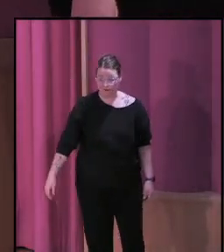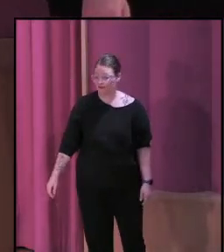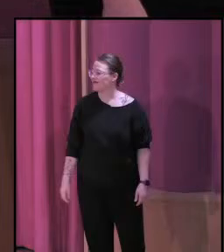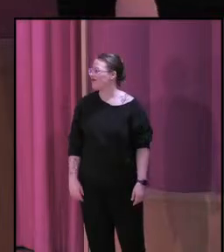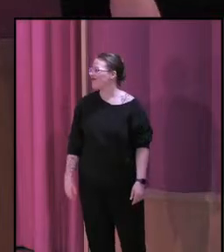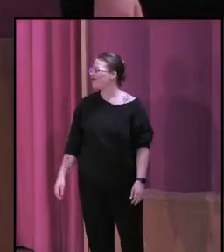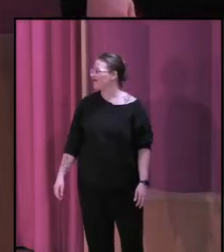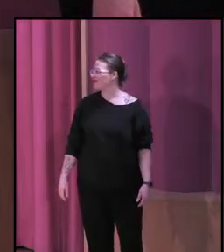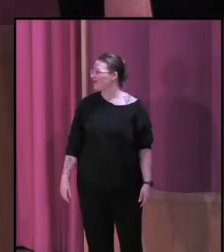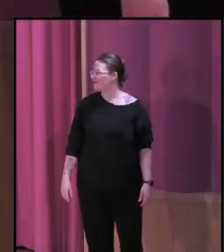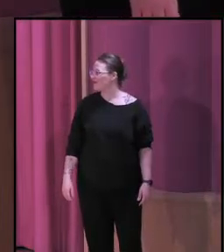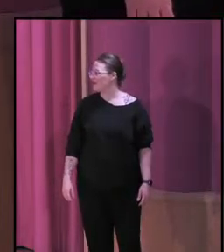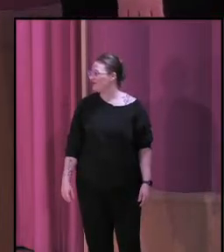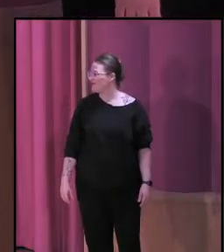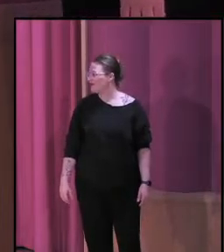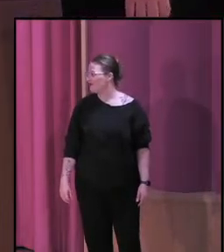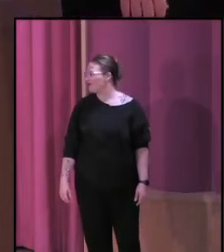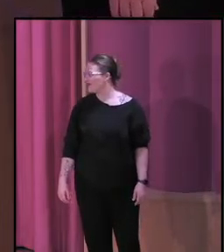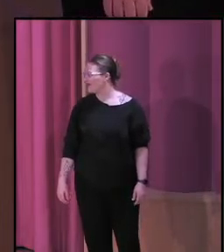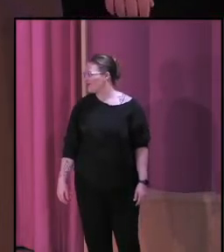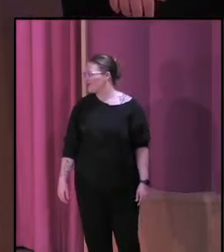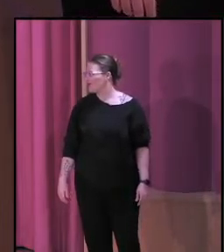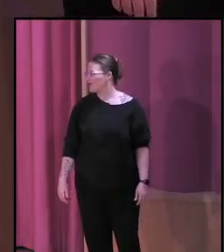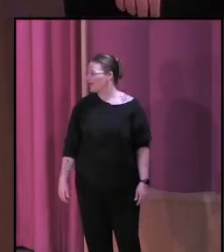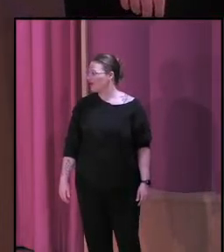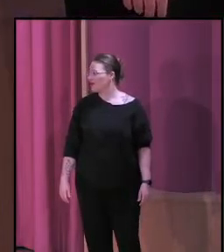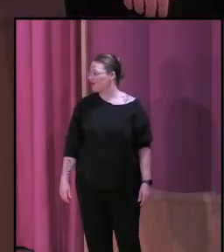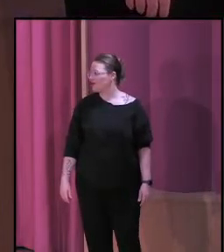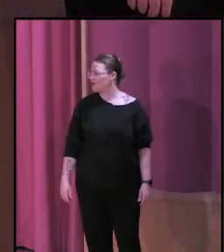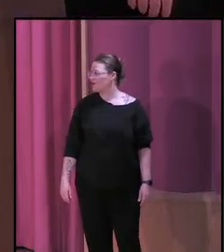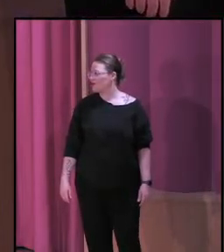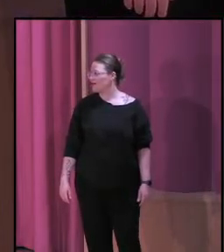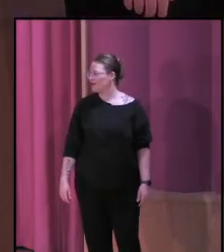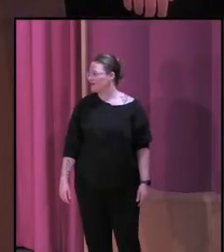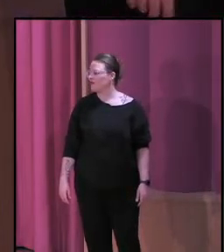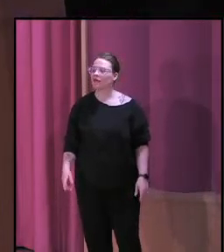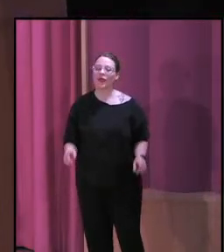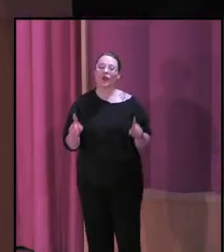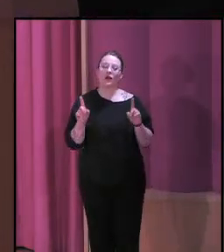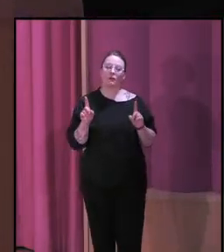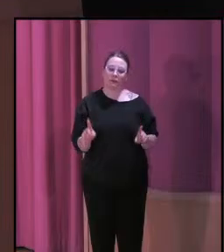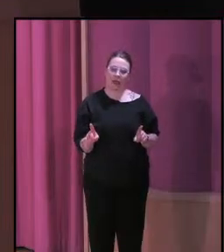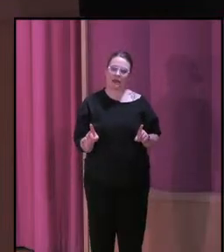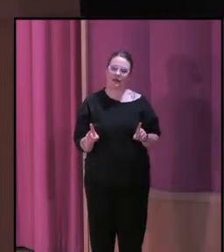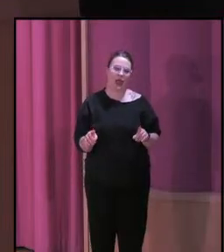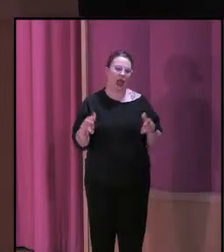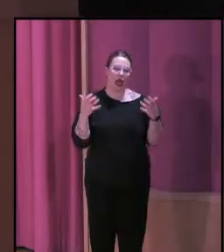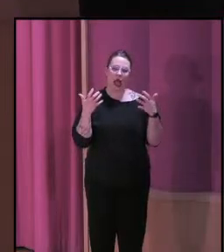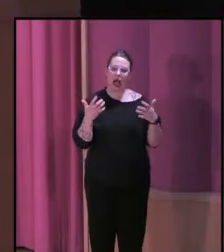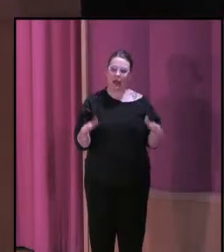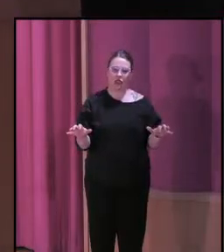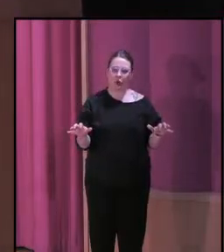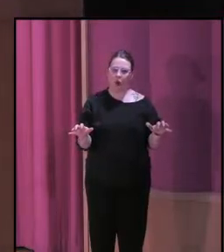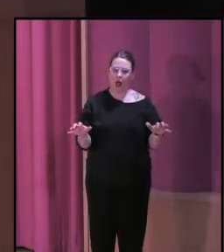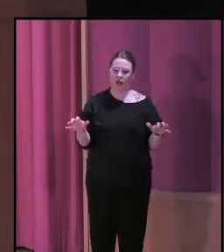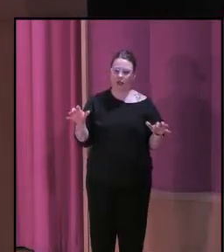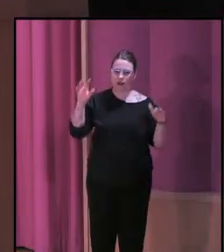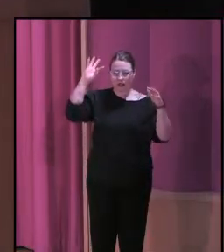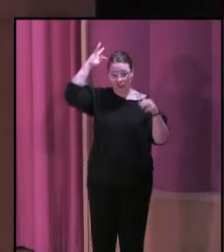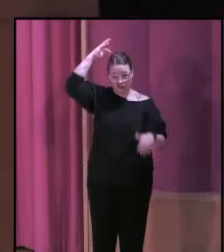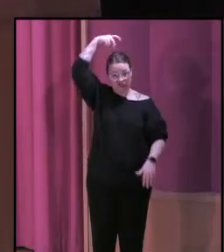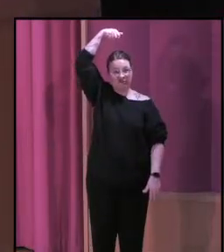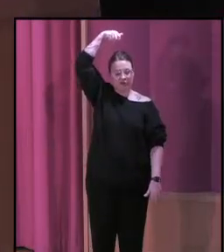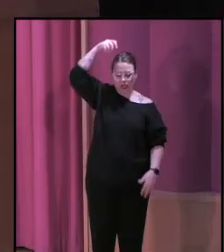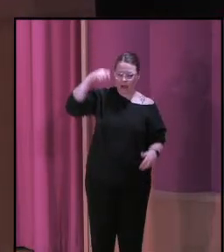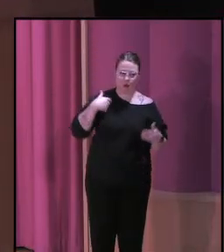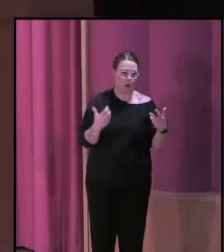However, as I'm sure you all appreciate, I'd like to avoid the bloody hairball. So I brought